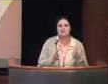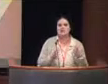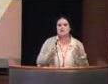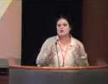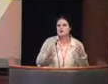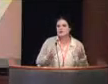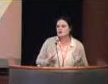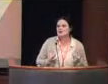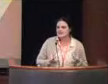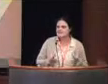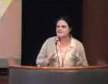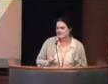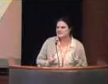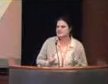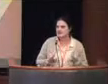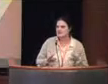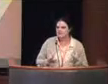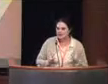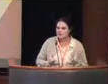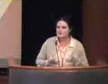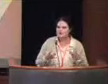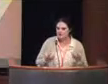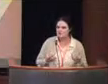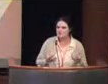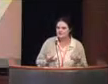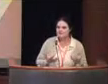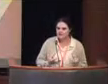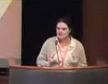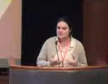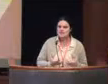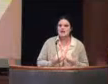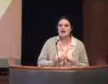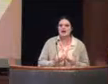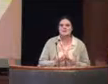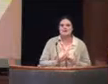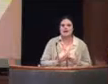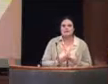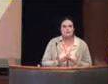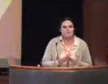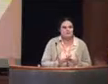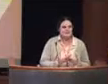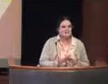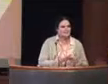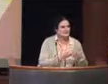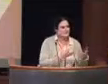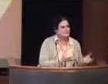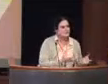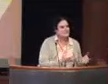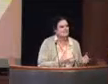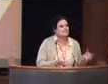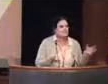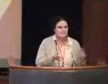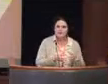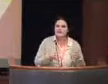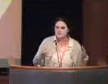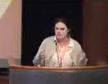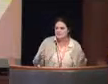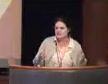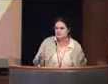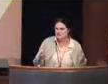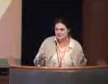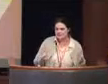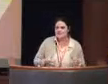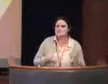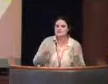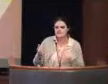was a curated set of 100 articles in the field that represented individual senses as well as